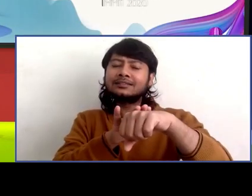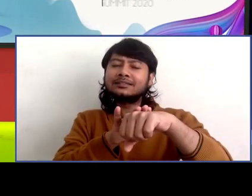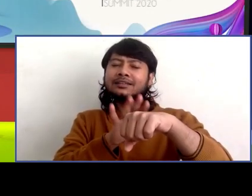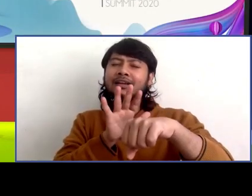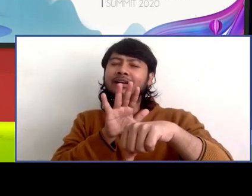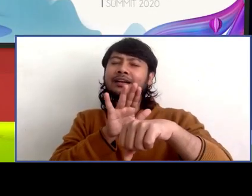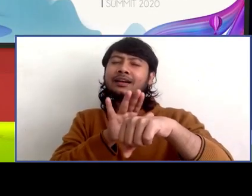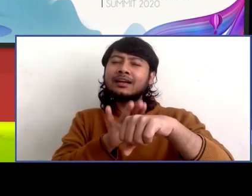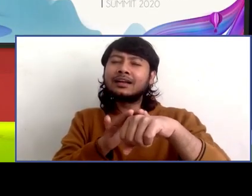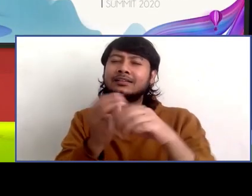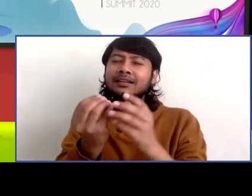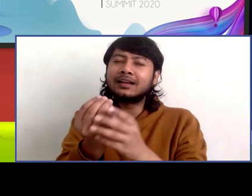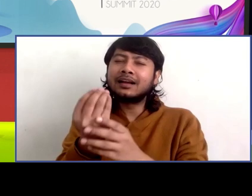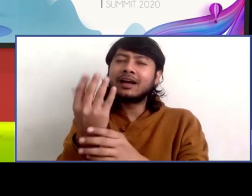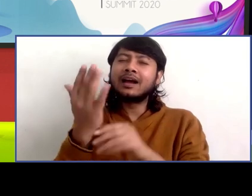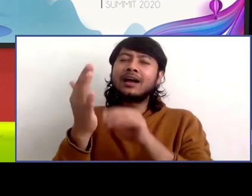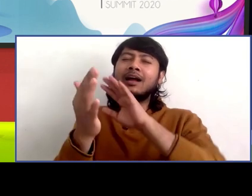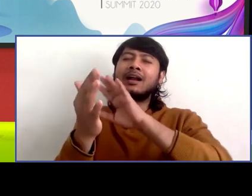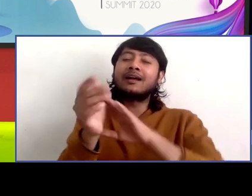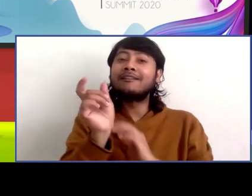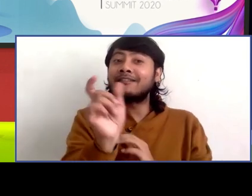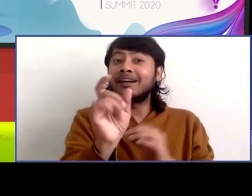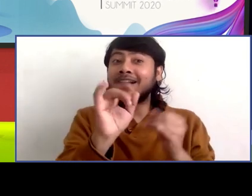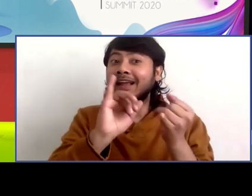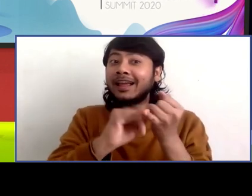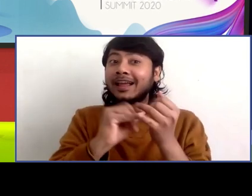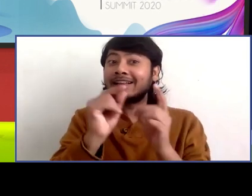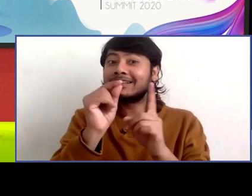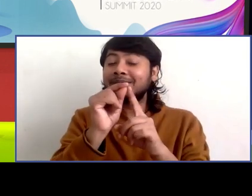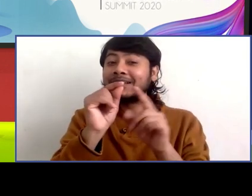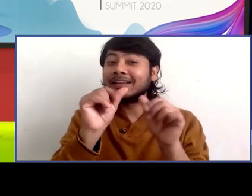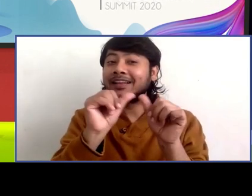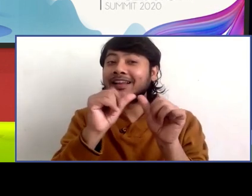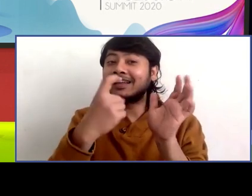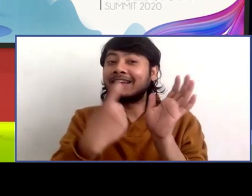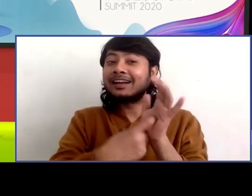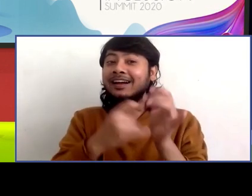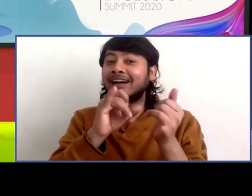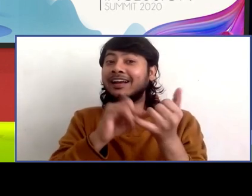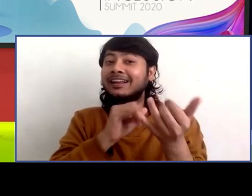Sparsh. Sparsh is a word for touch. And